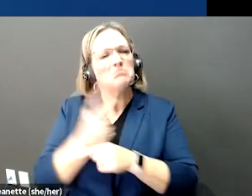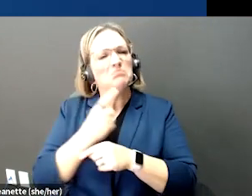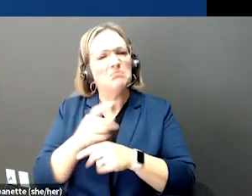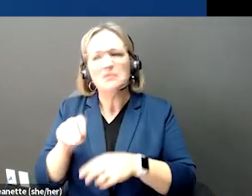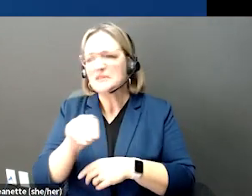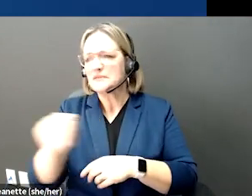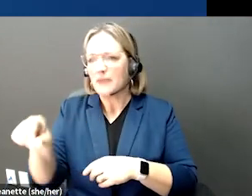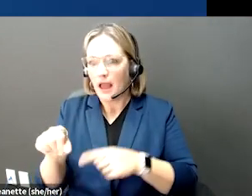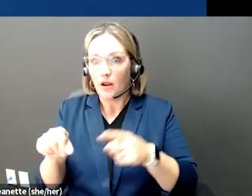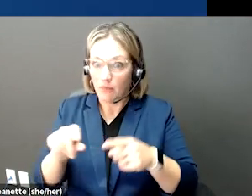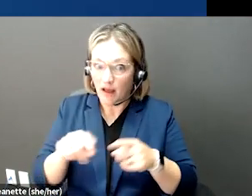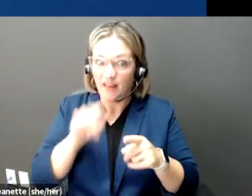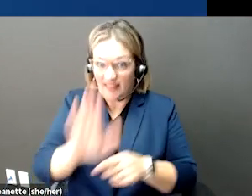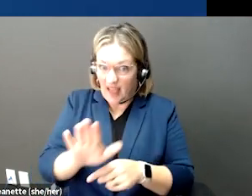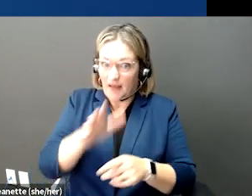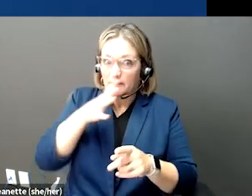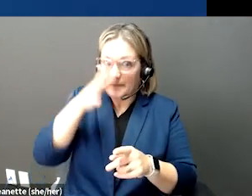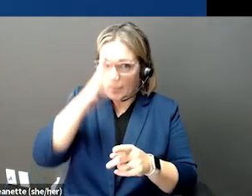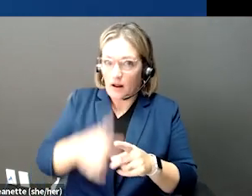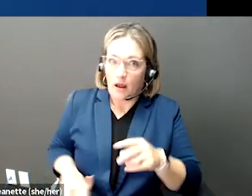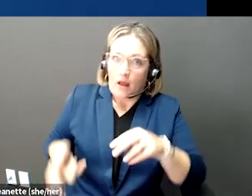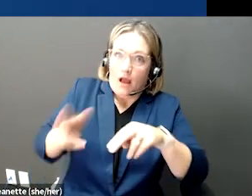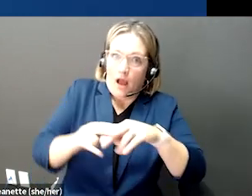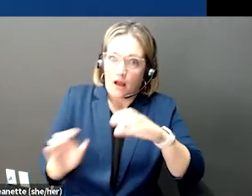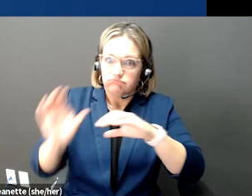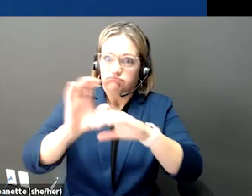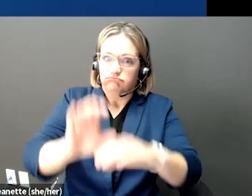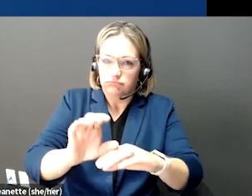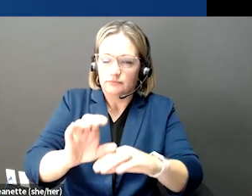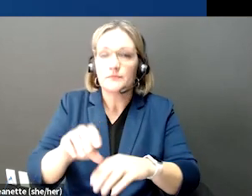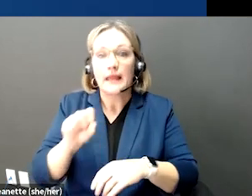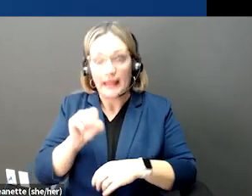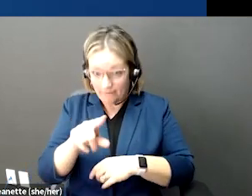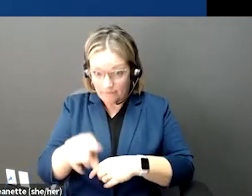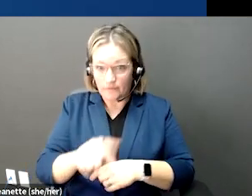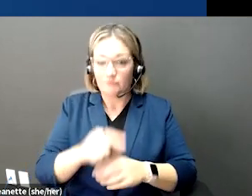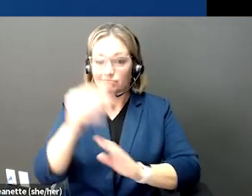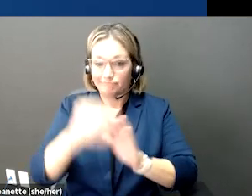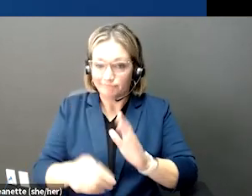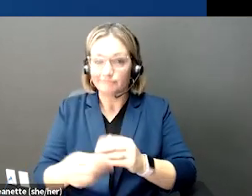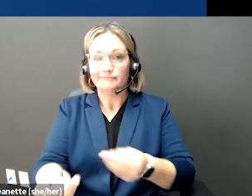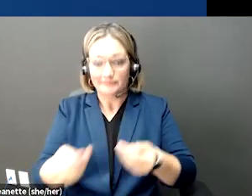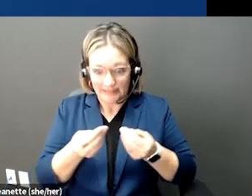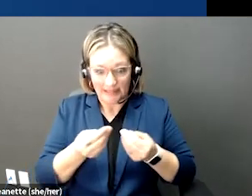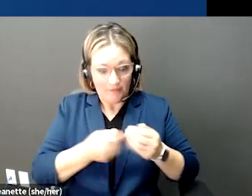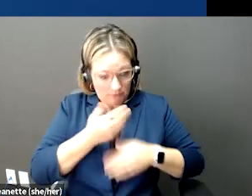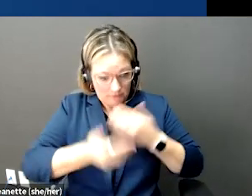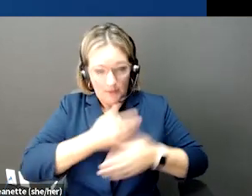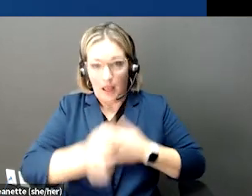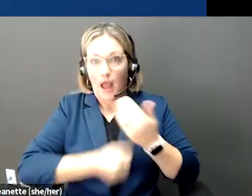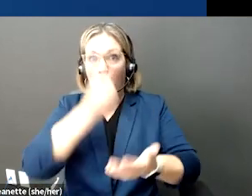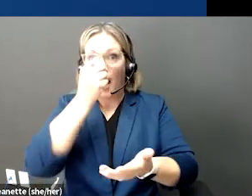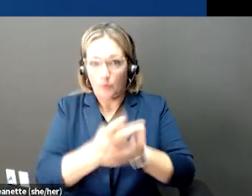these parents paying out of pocket? If the postal worker is eligible, we will send them the necessary forms. They have